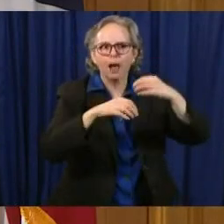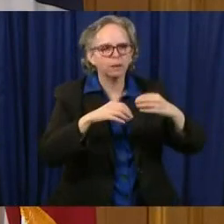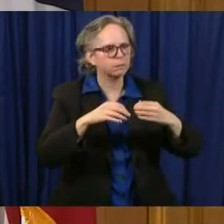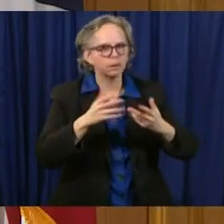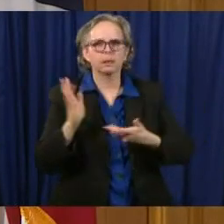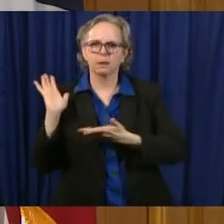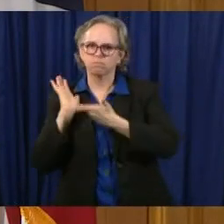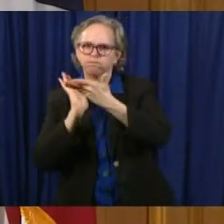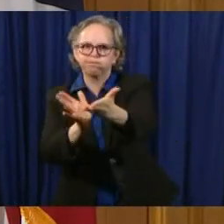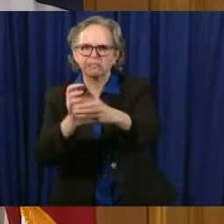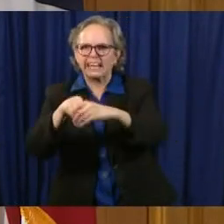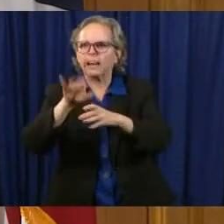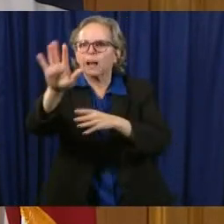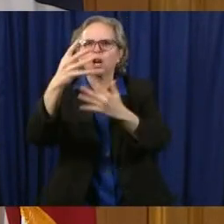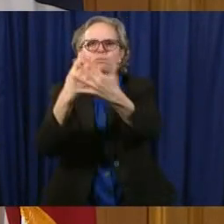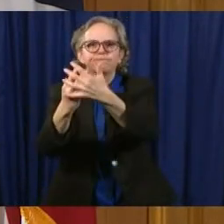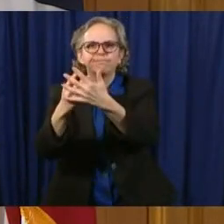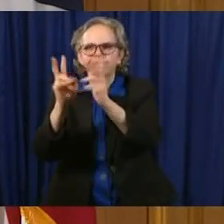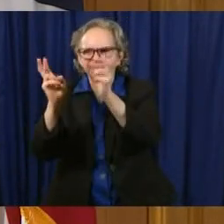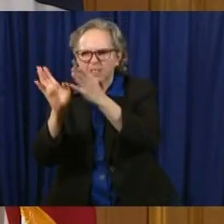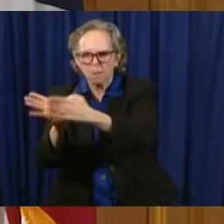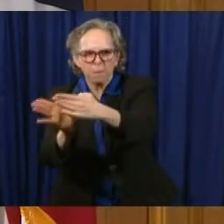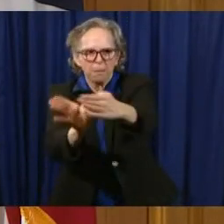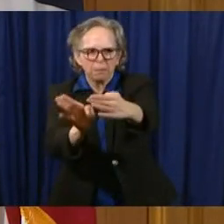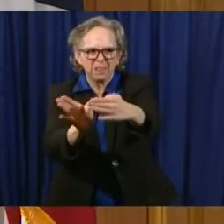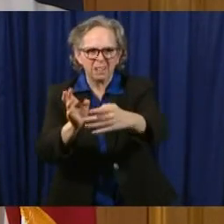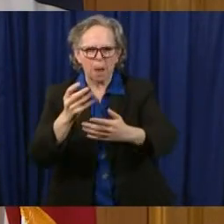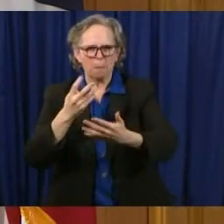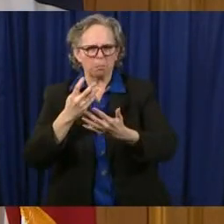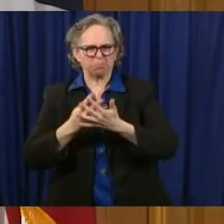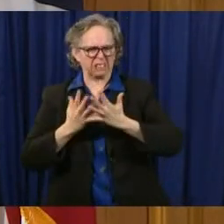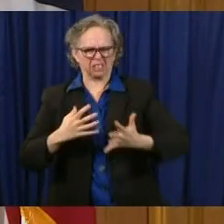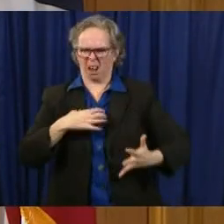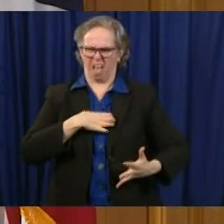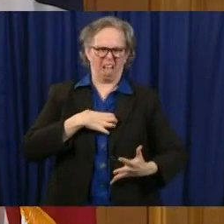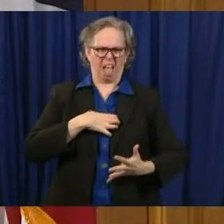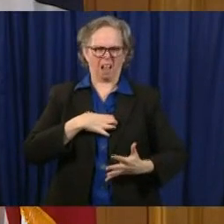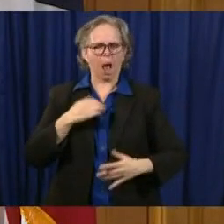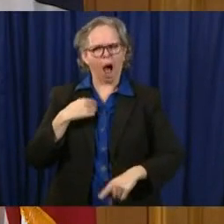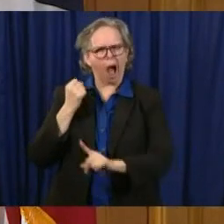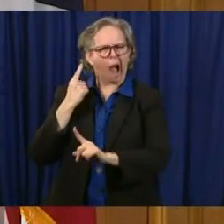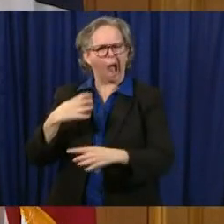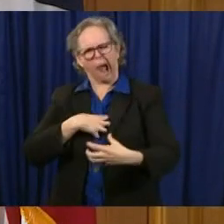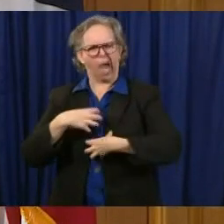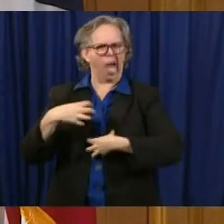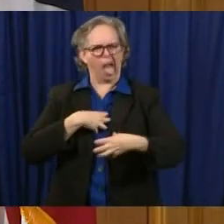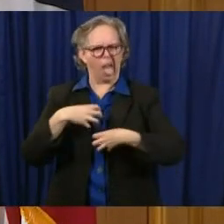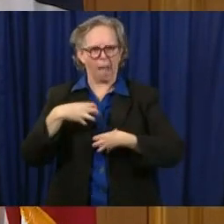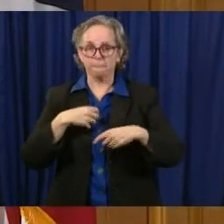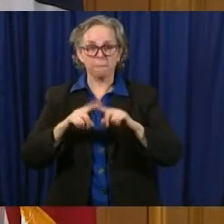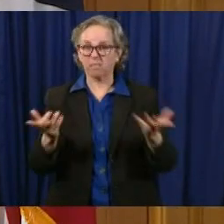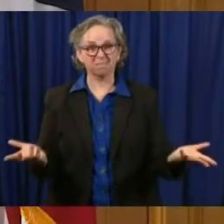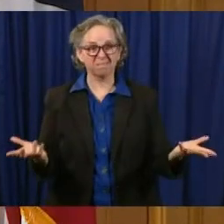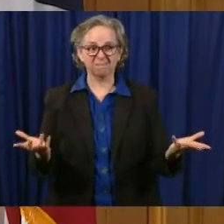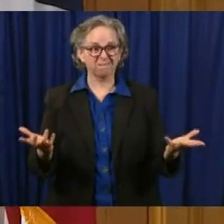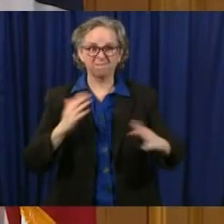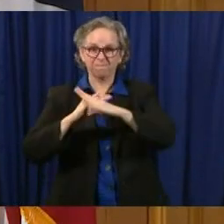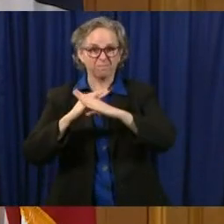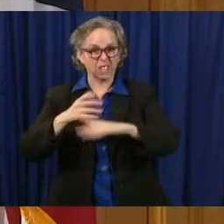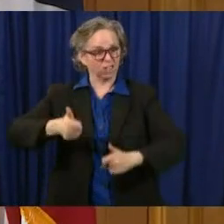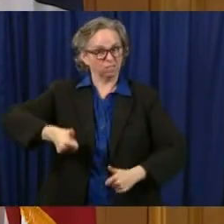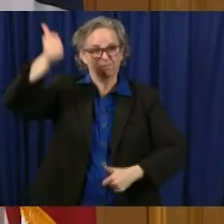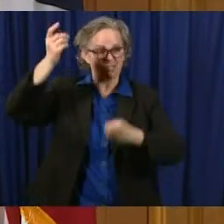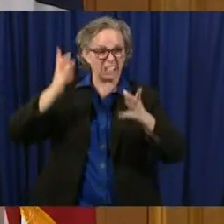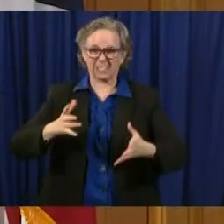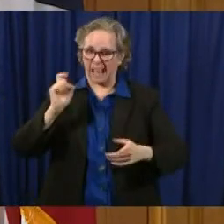don't like, and I understand that. But again, the director is making decisions based upon how